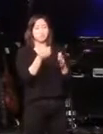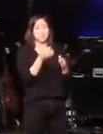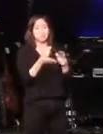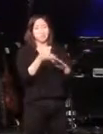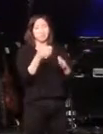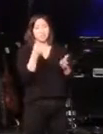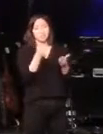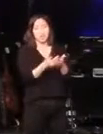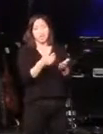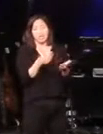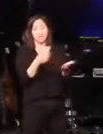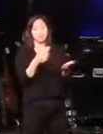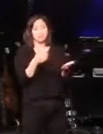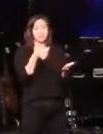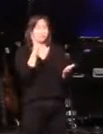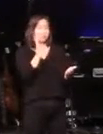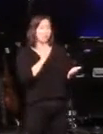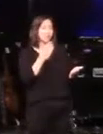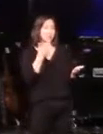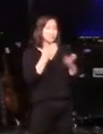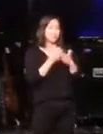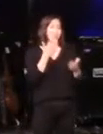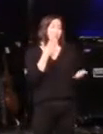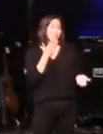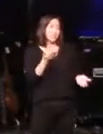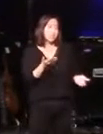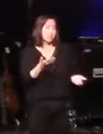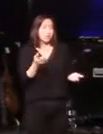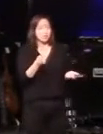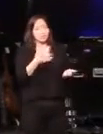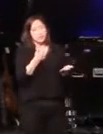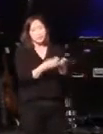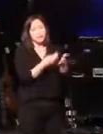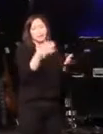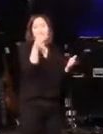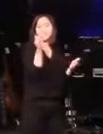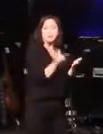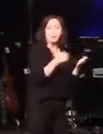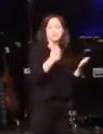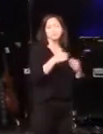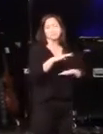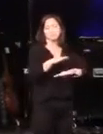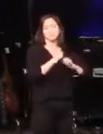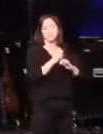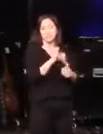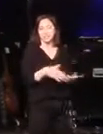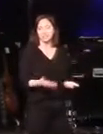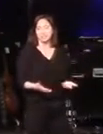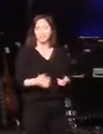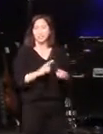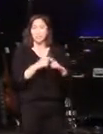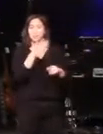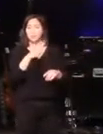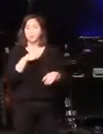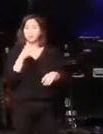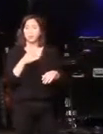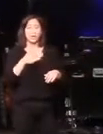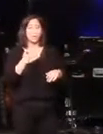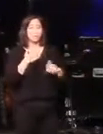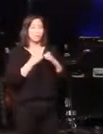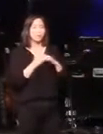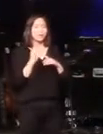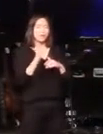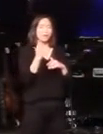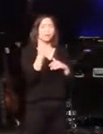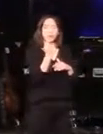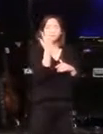I have my bag. It's brown. It holds, I'm happy. You understand what I'm saying? Ladies, aren't you just happy with that one purse you have?